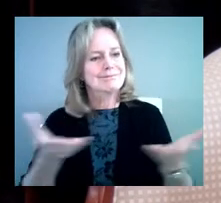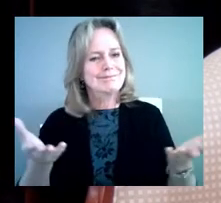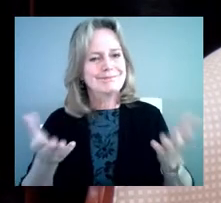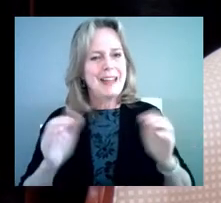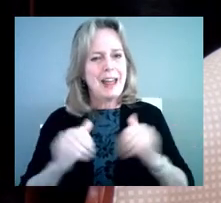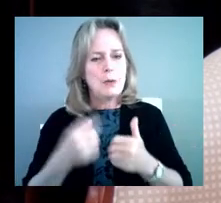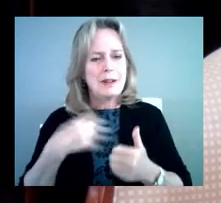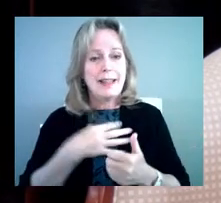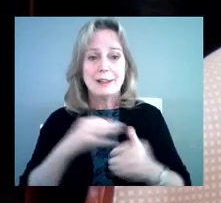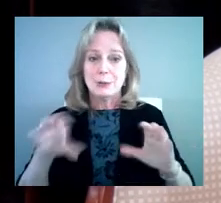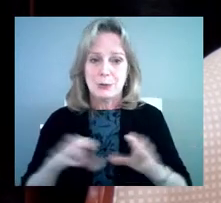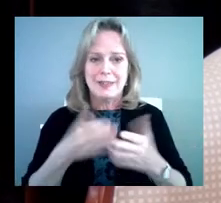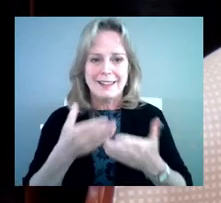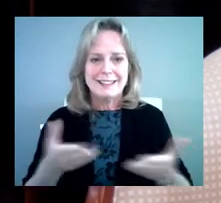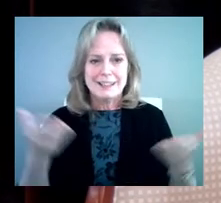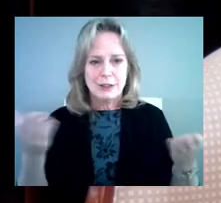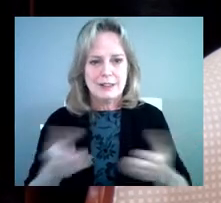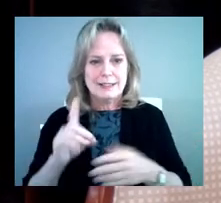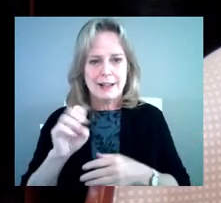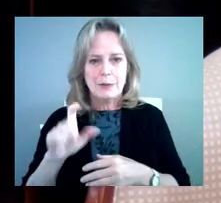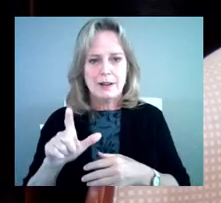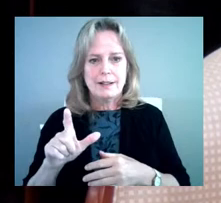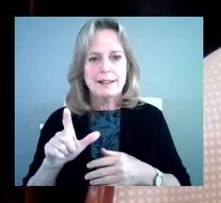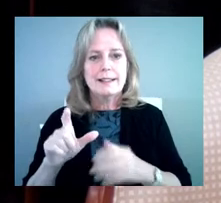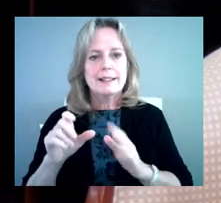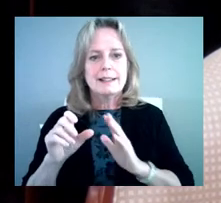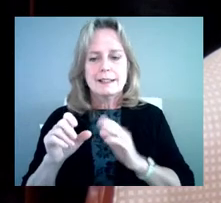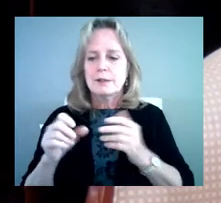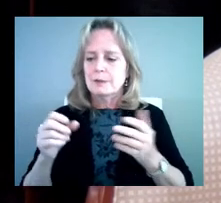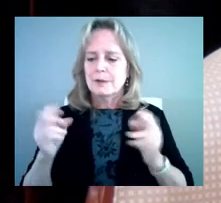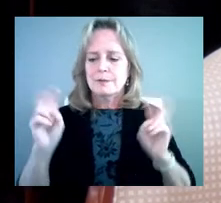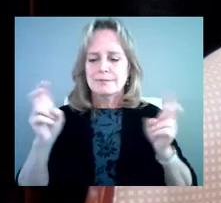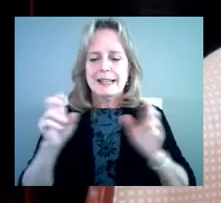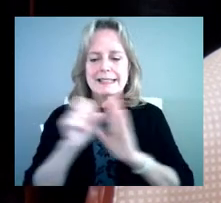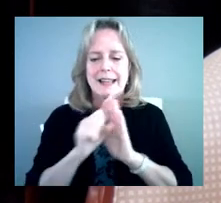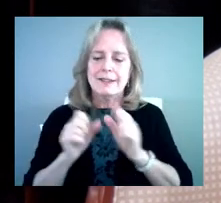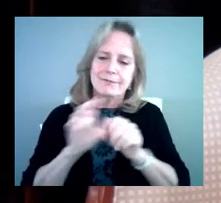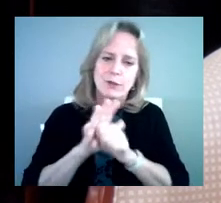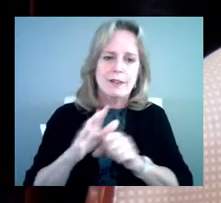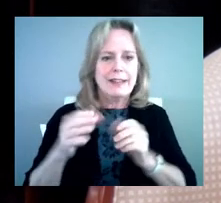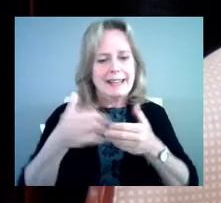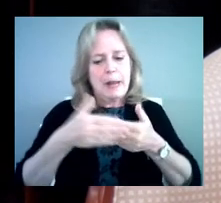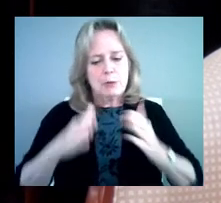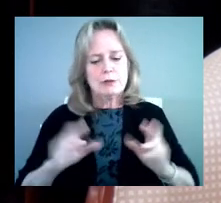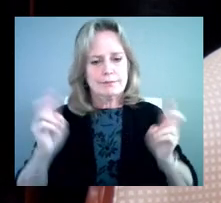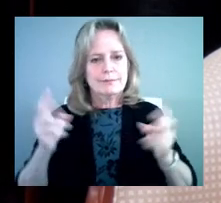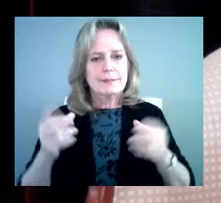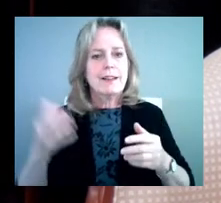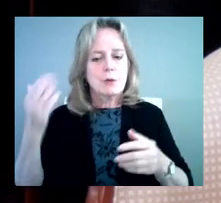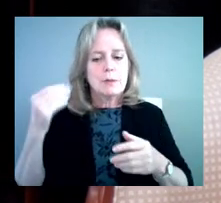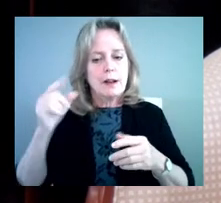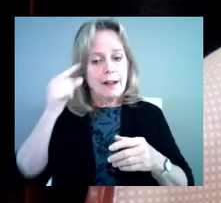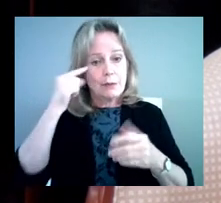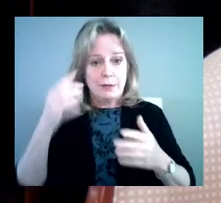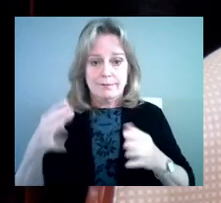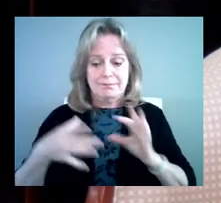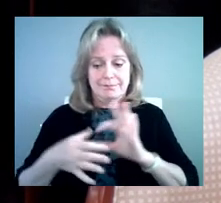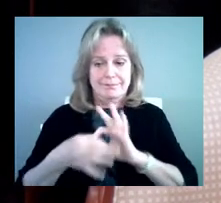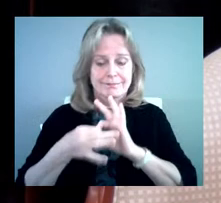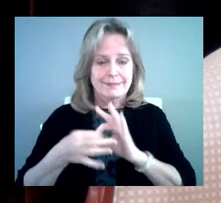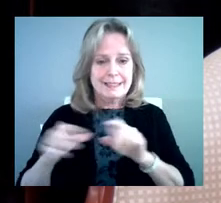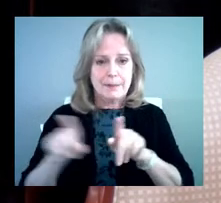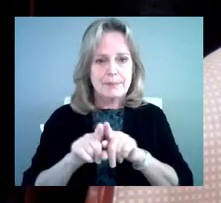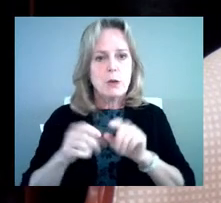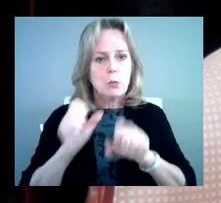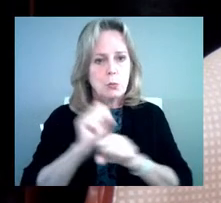do things in Delaware. We're a state of neighbors, as I like to say. Our former governor did as well, and we work together in